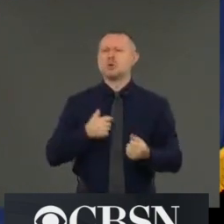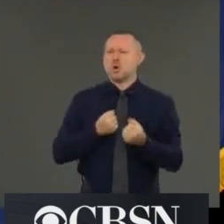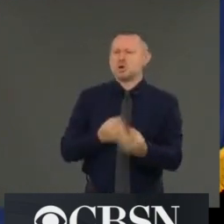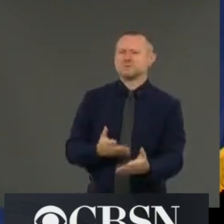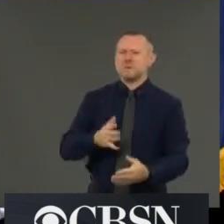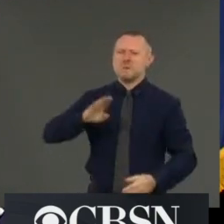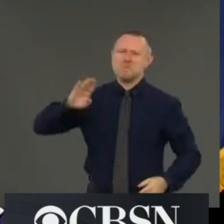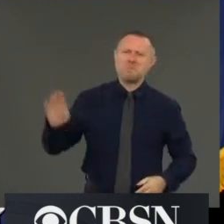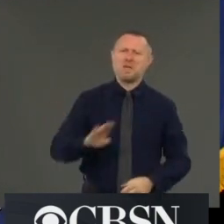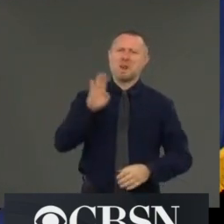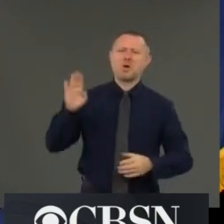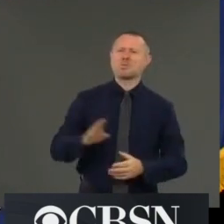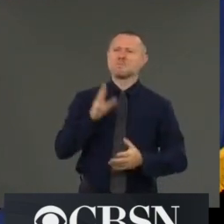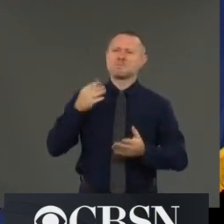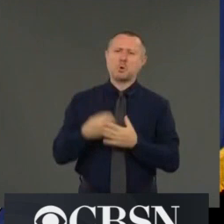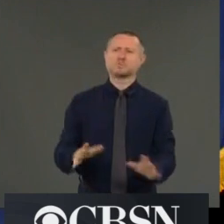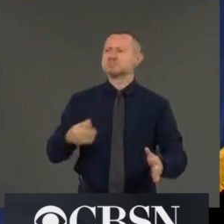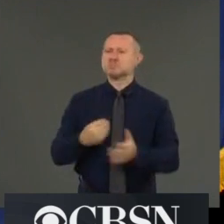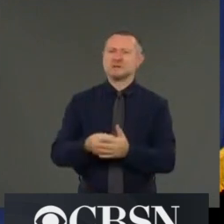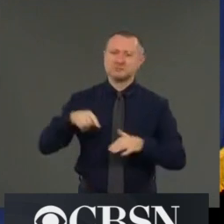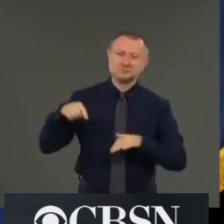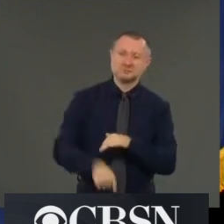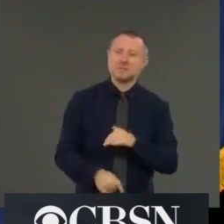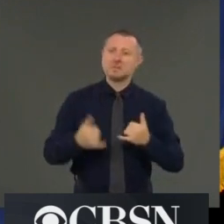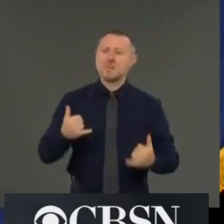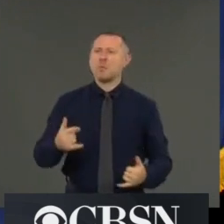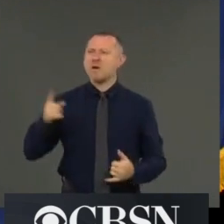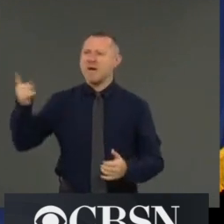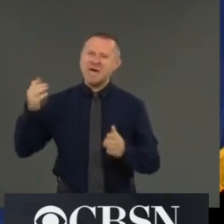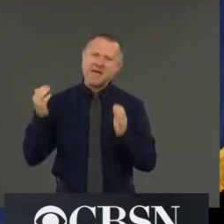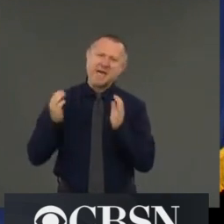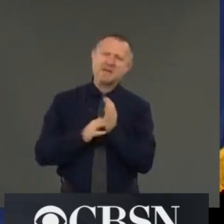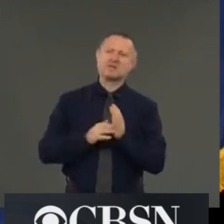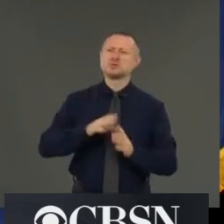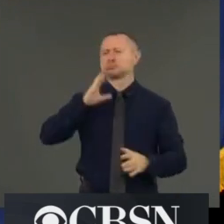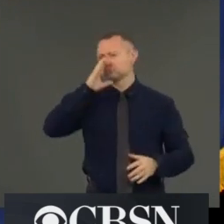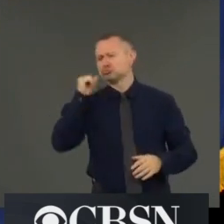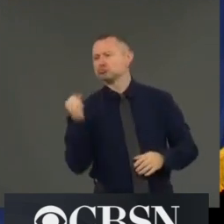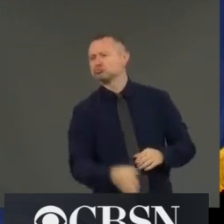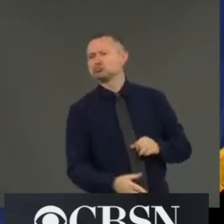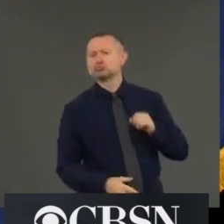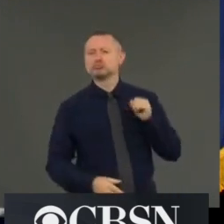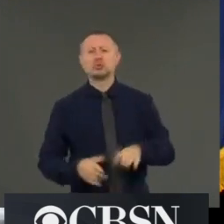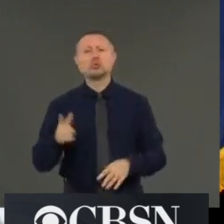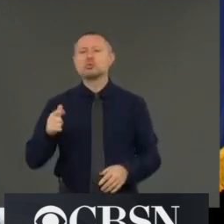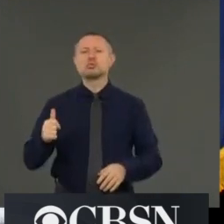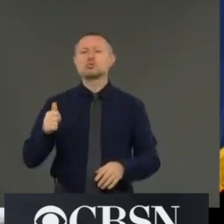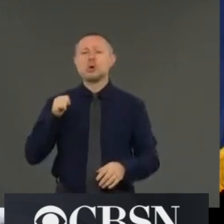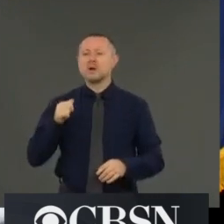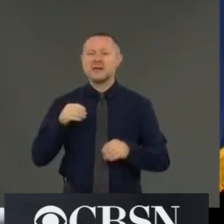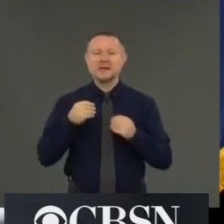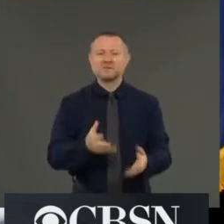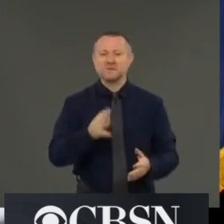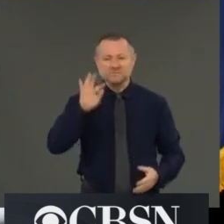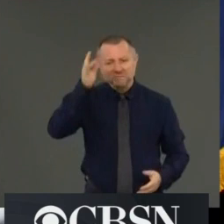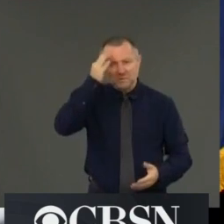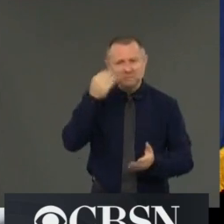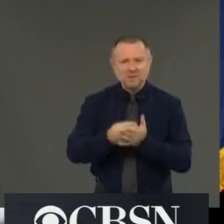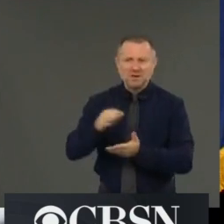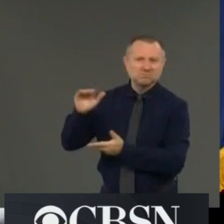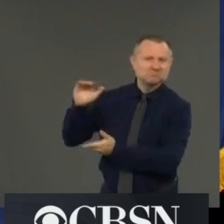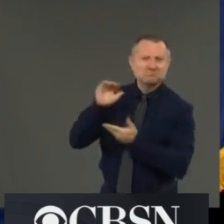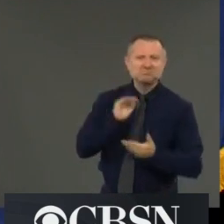now to add insult to injury, you want to say you're not going to provide federal funds to help alleviate